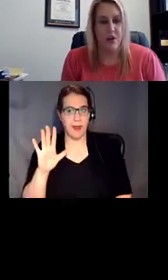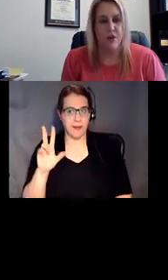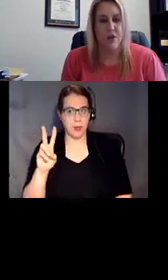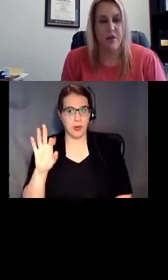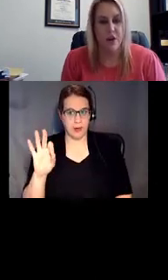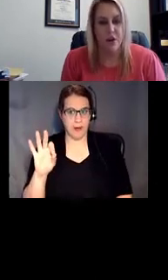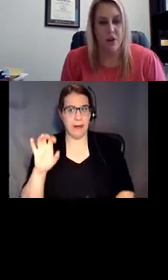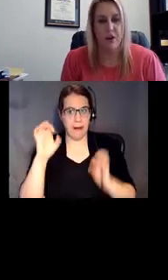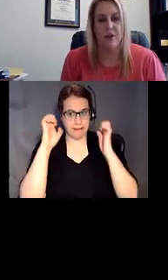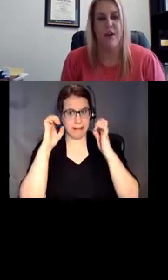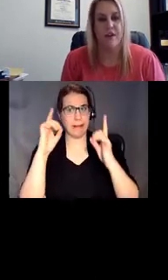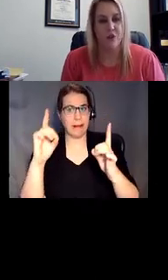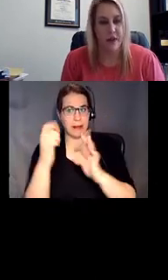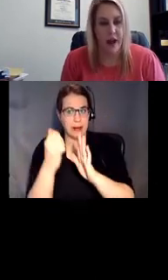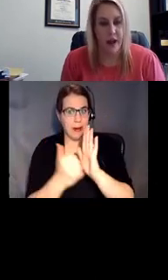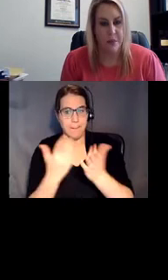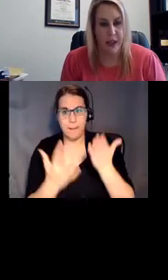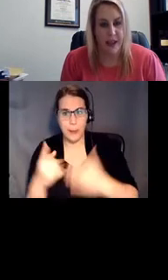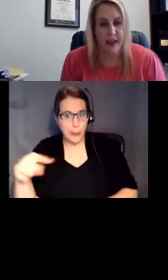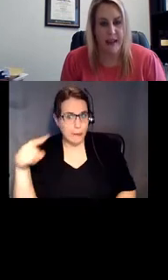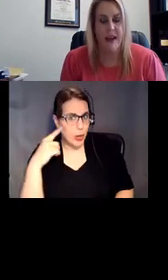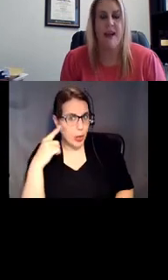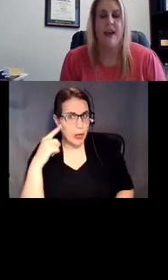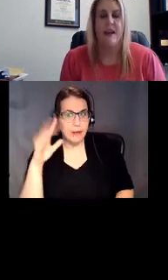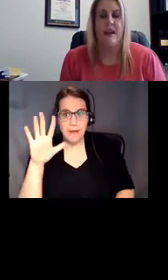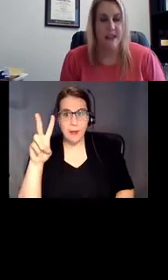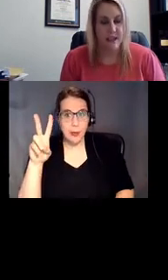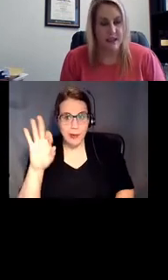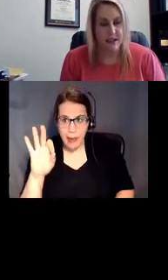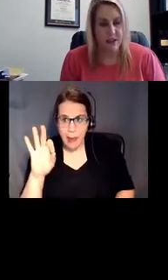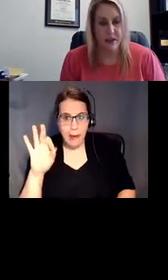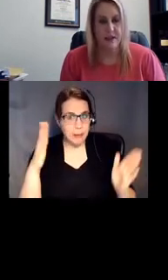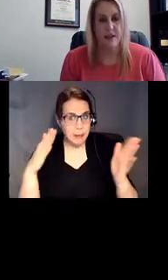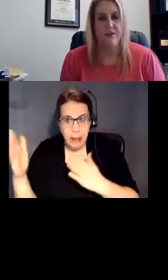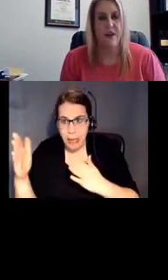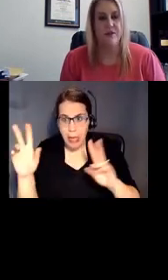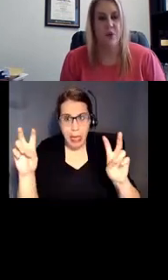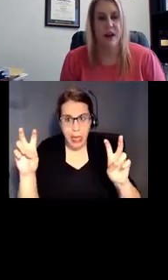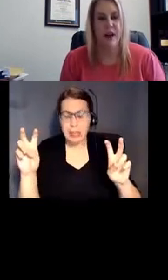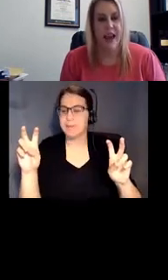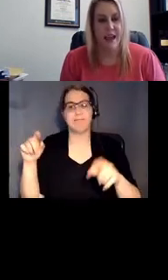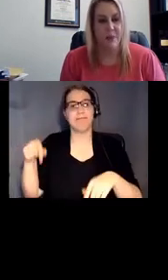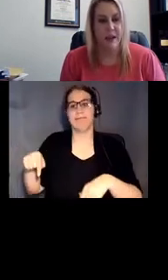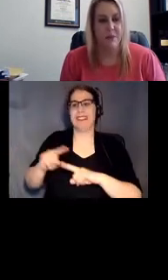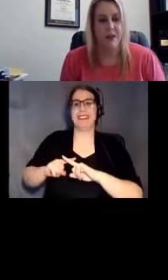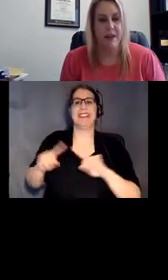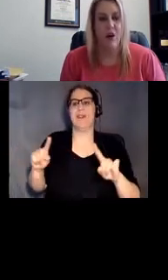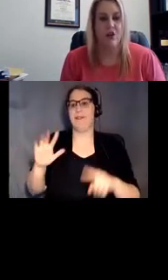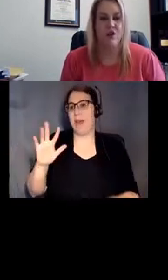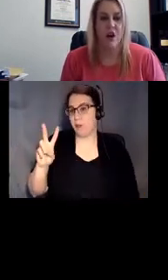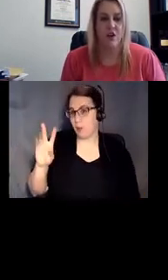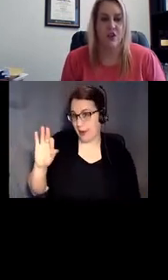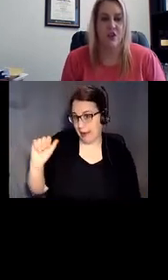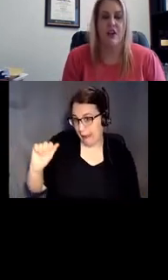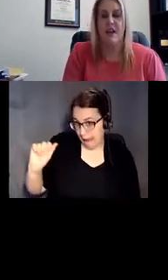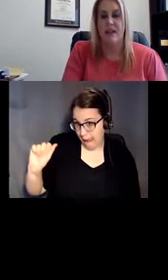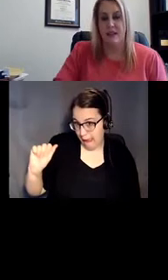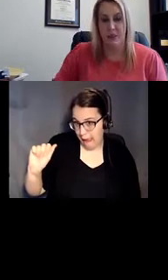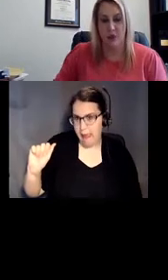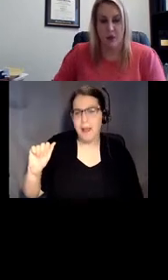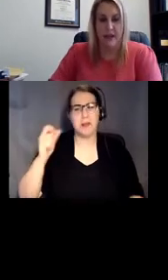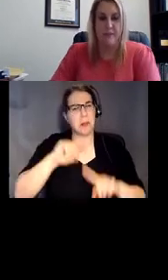education accounts. So if you've ever heard of a 529 plan, this is different. This is a 529A plan, but they are